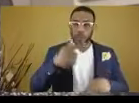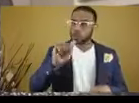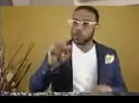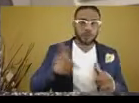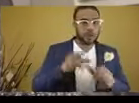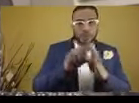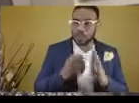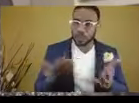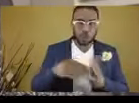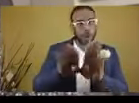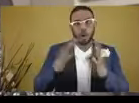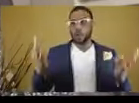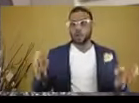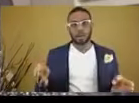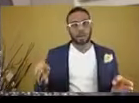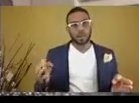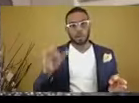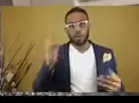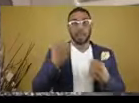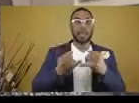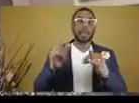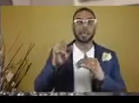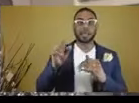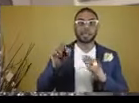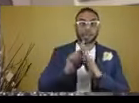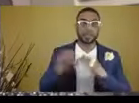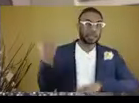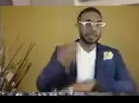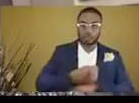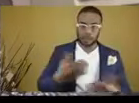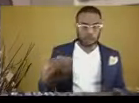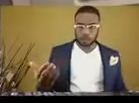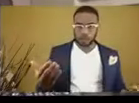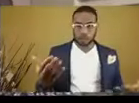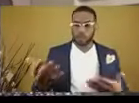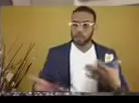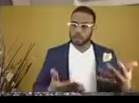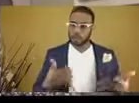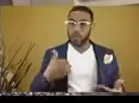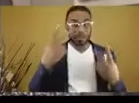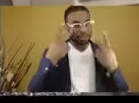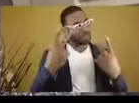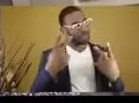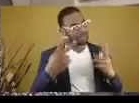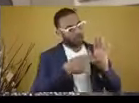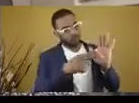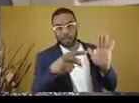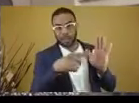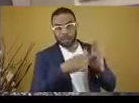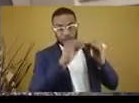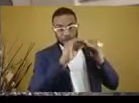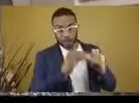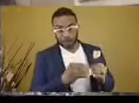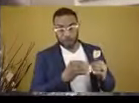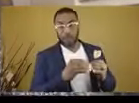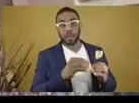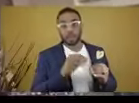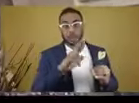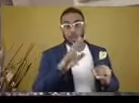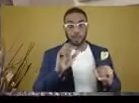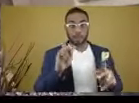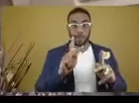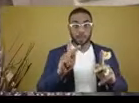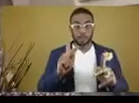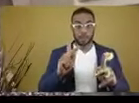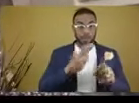to reopen, one of the last states to shut down. And we see that reflected in our rates. We see that